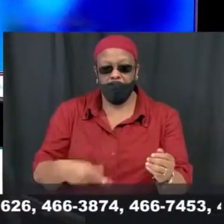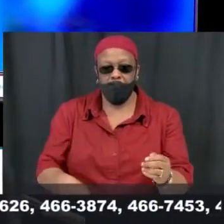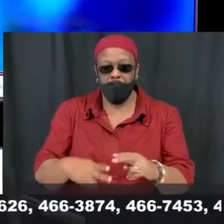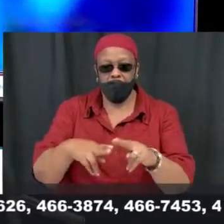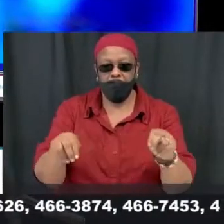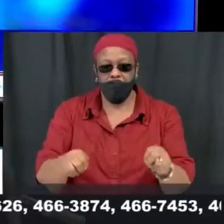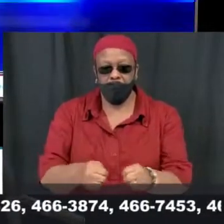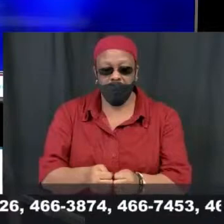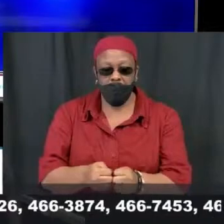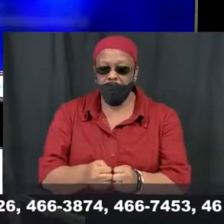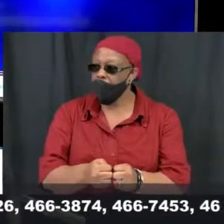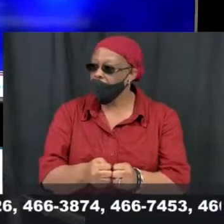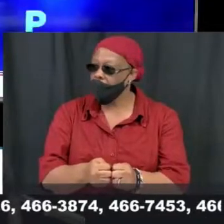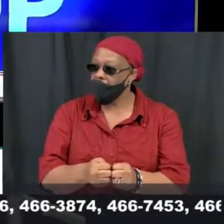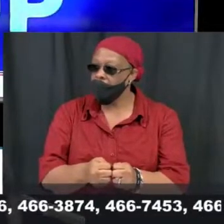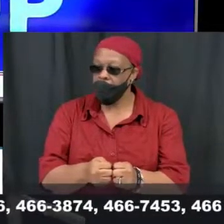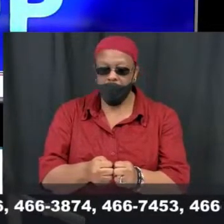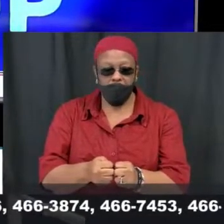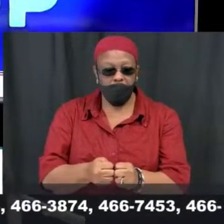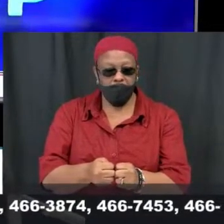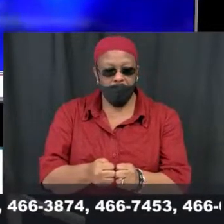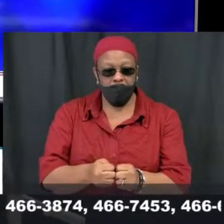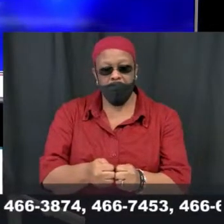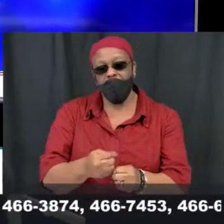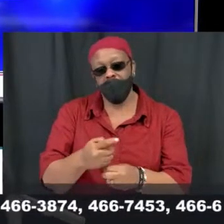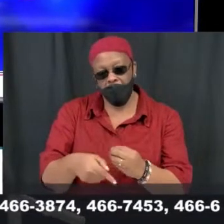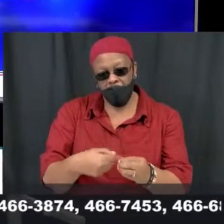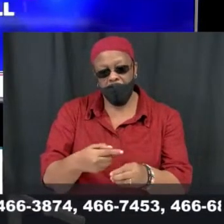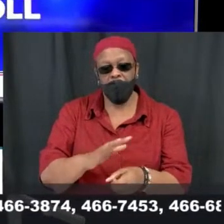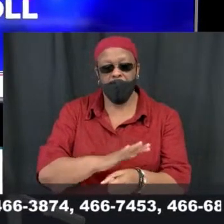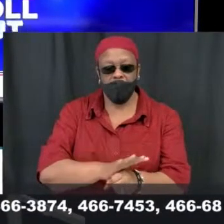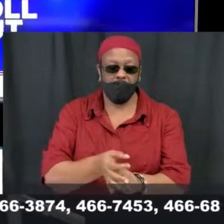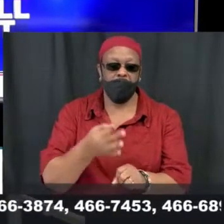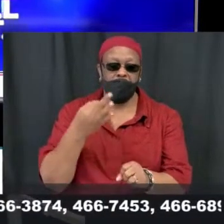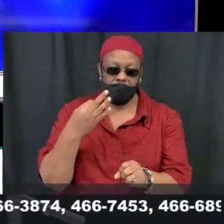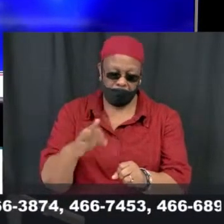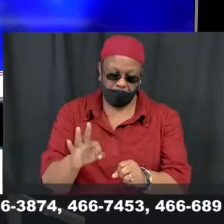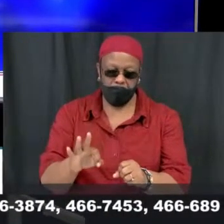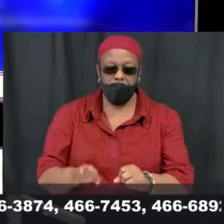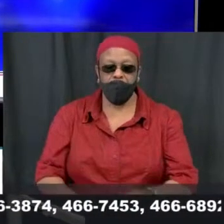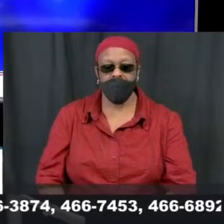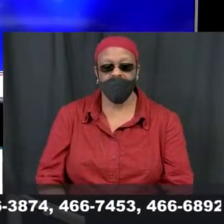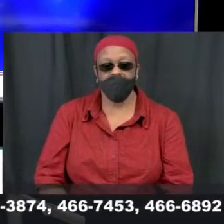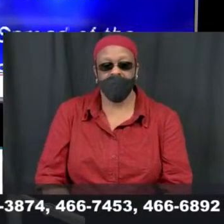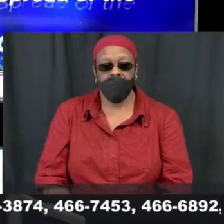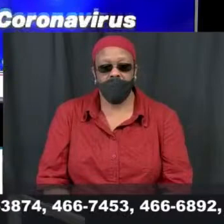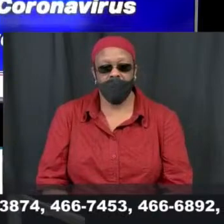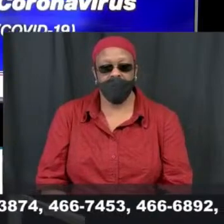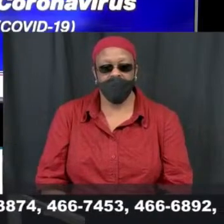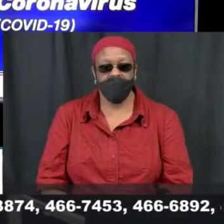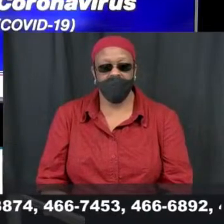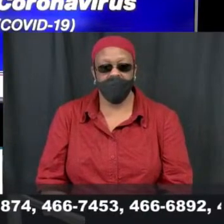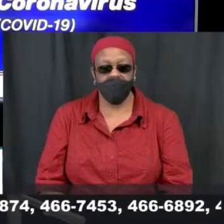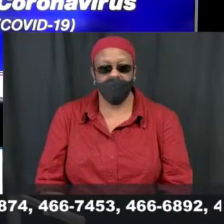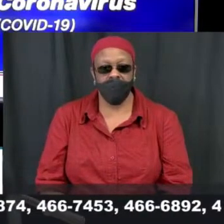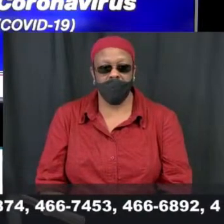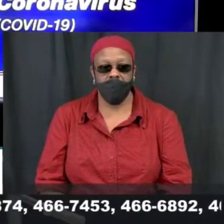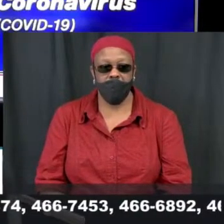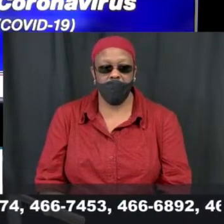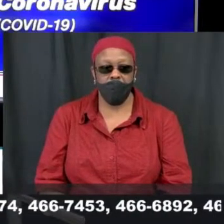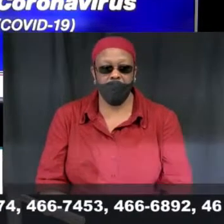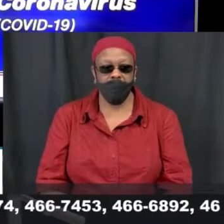of St. Kitts and Nevis in relation to the COVID-19 pandemic.